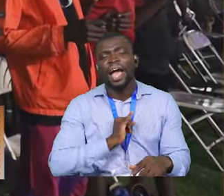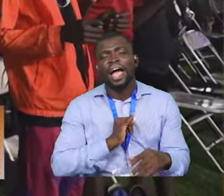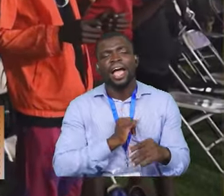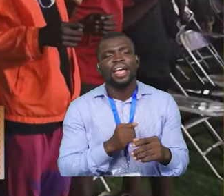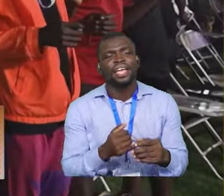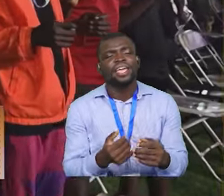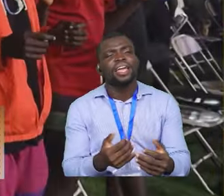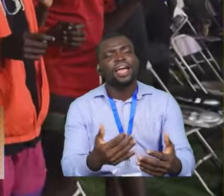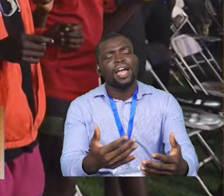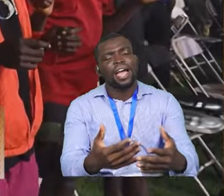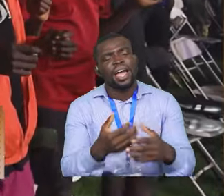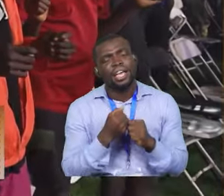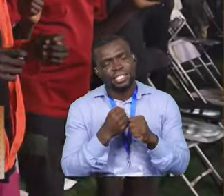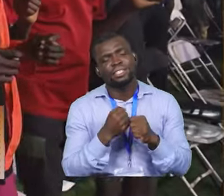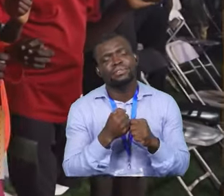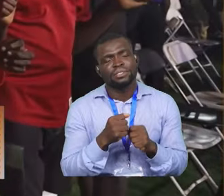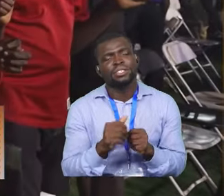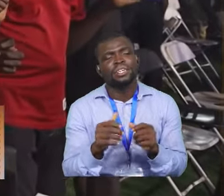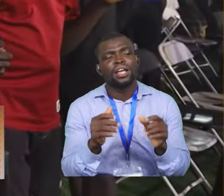Lord Jesus